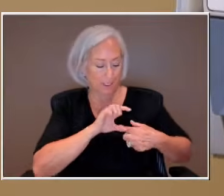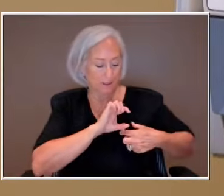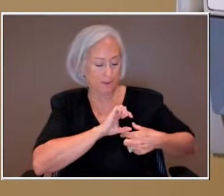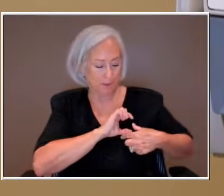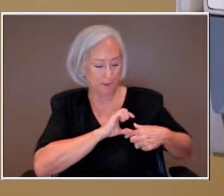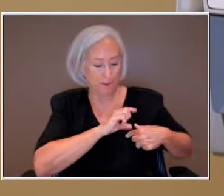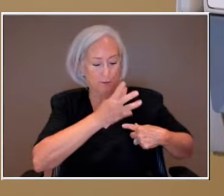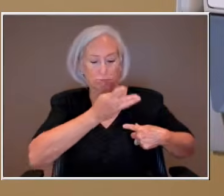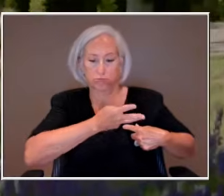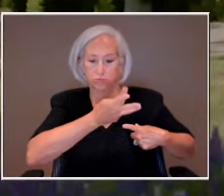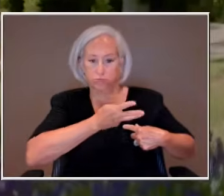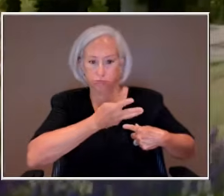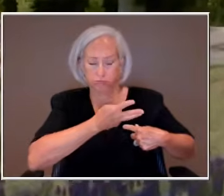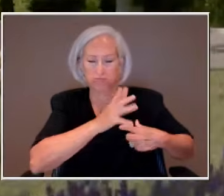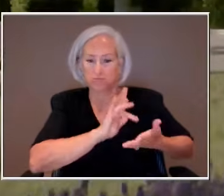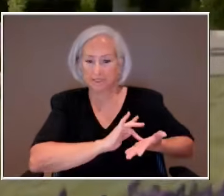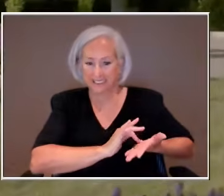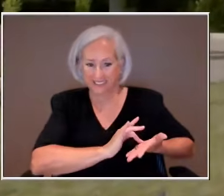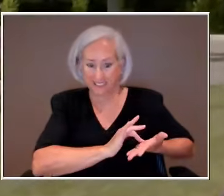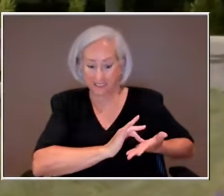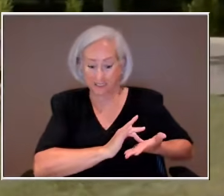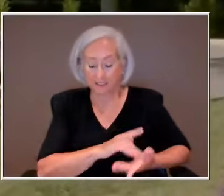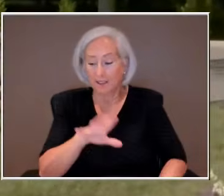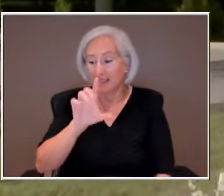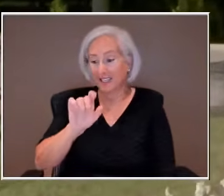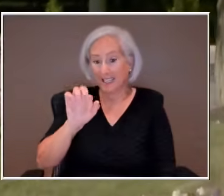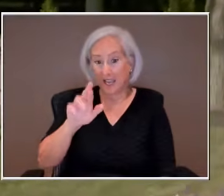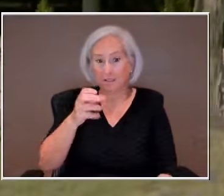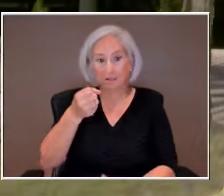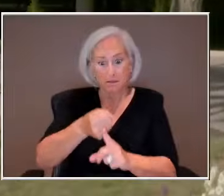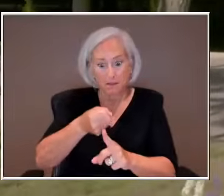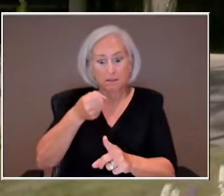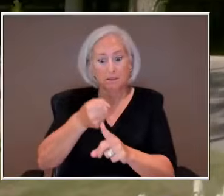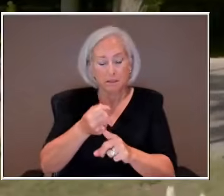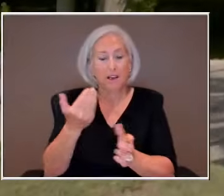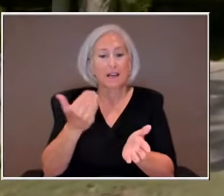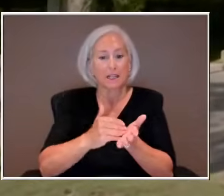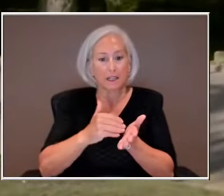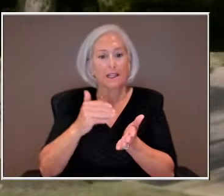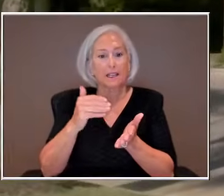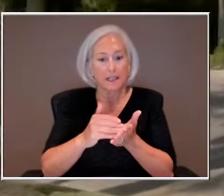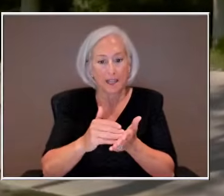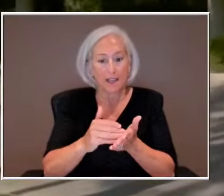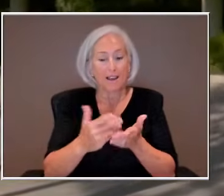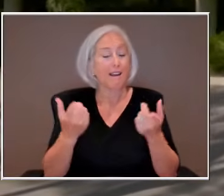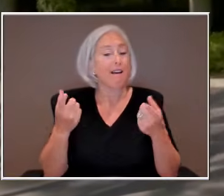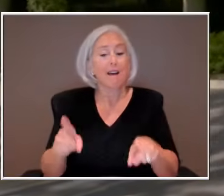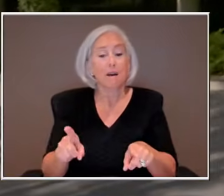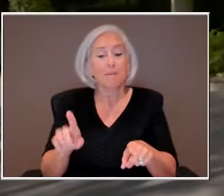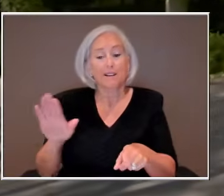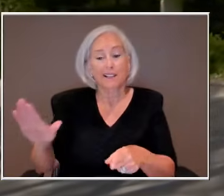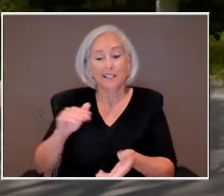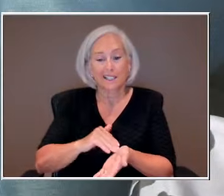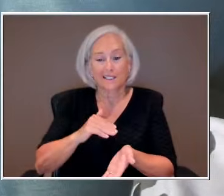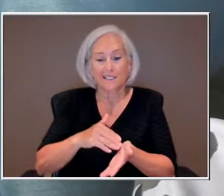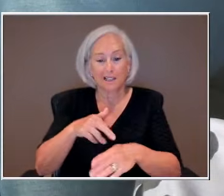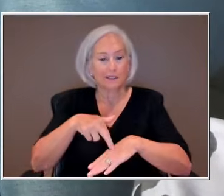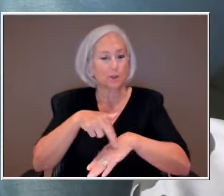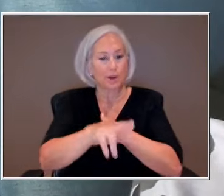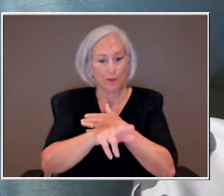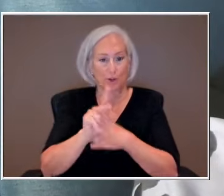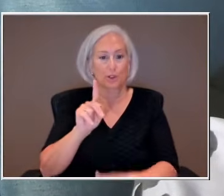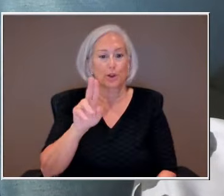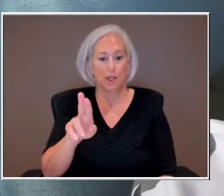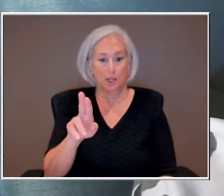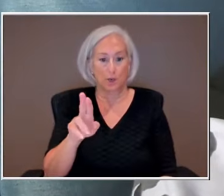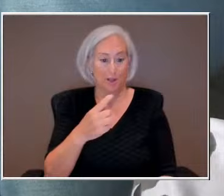coming back, his doctors sent him to the University of Kansas Cancer Center. Sooner or later, you're going to have to go to KU. They're a little